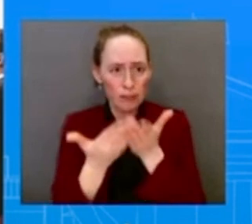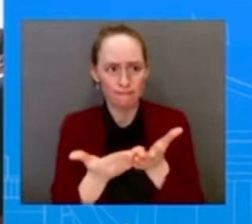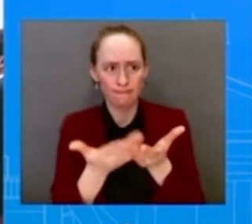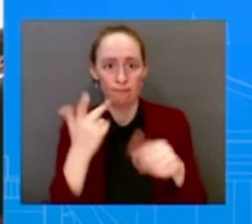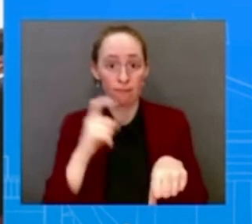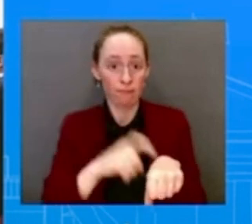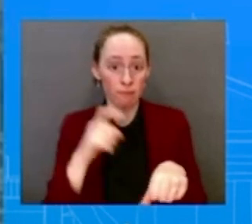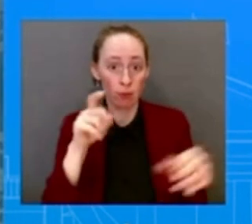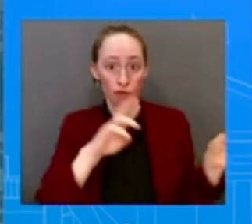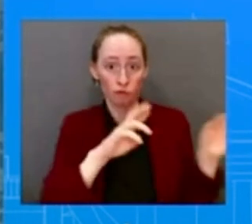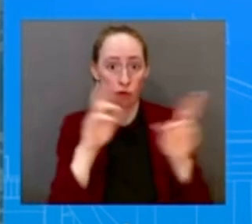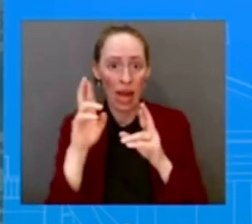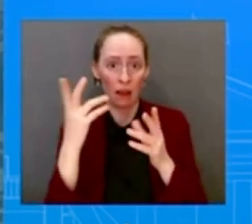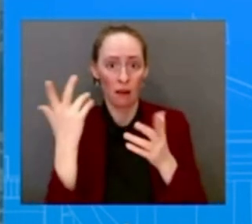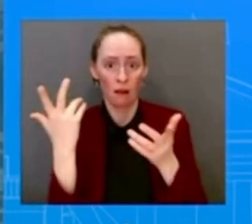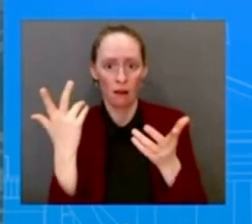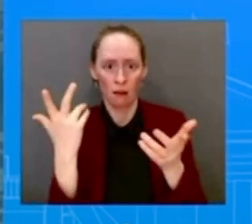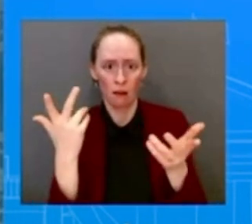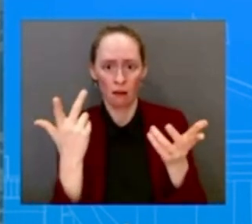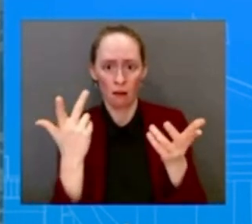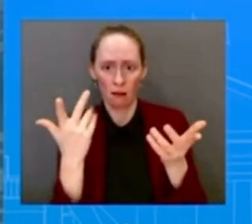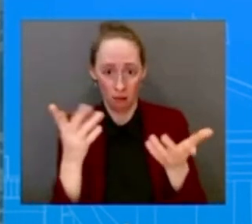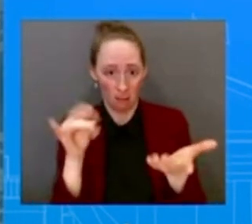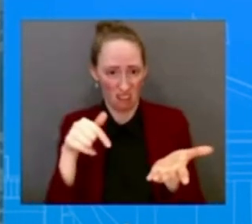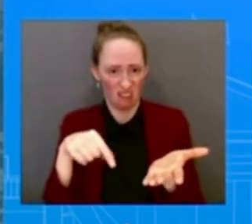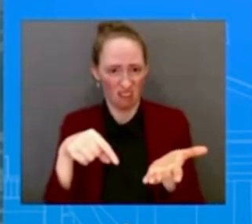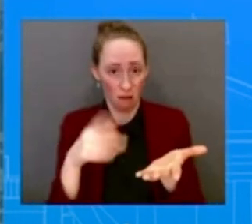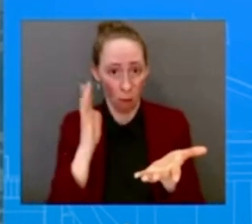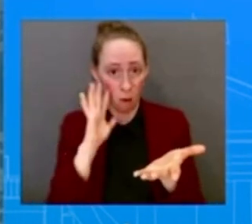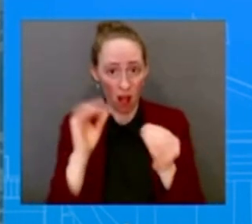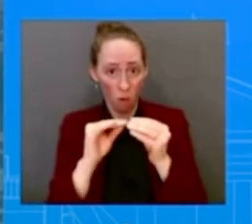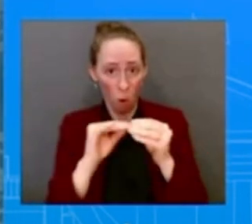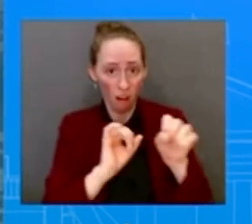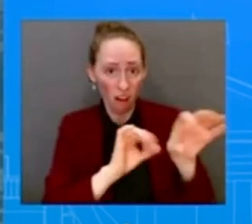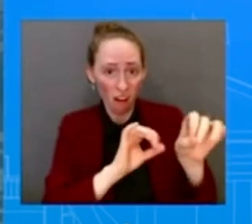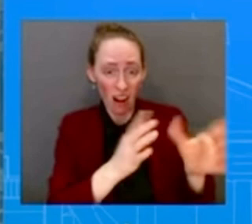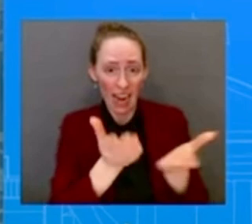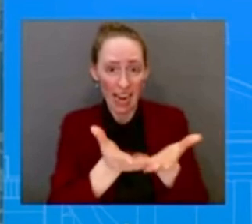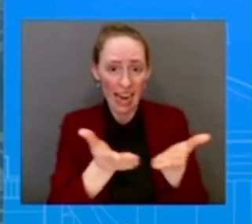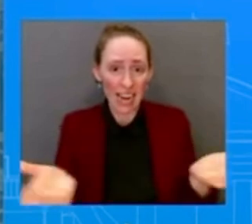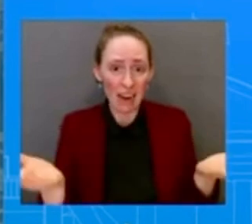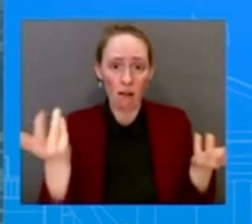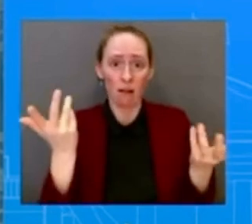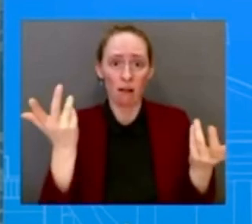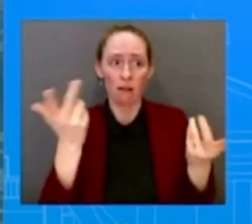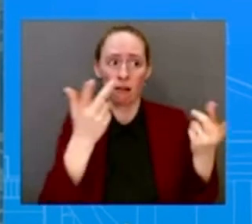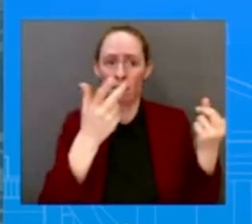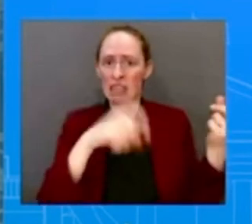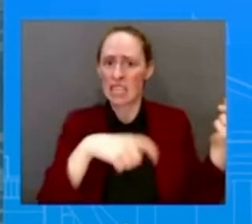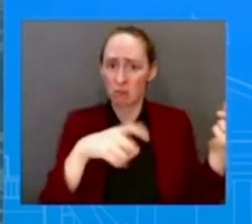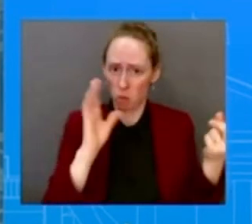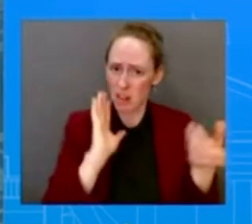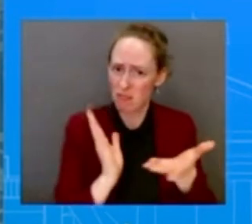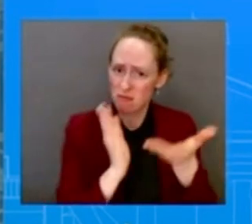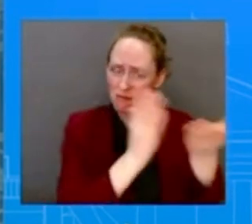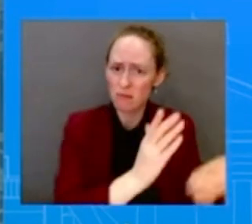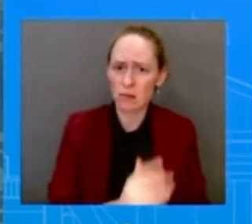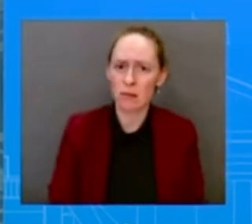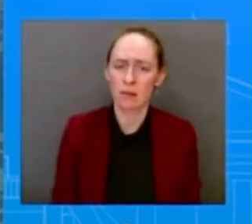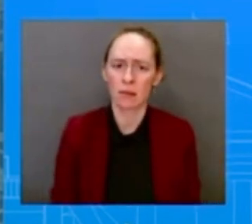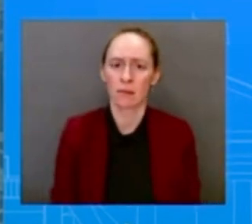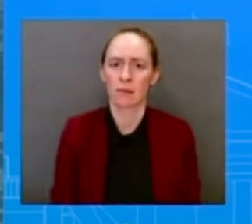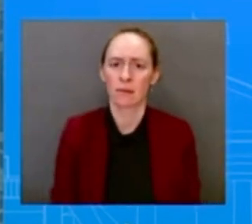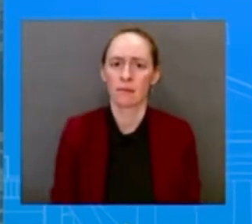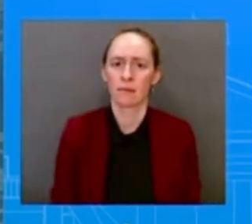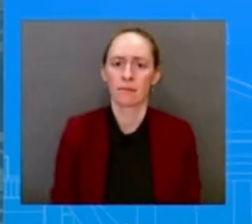I think I updated as much as I could right now. What we're doing is what I put in my opening statement. You're right that there are naval assets that are in the Mediterranean